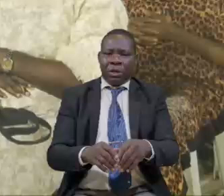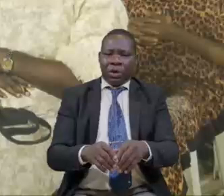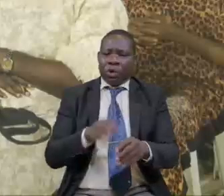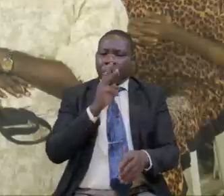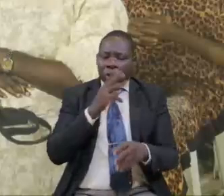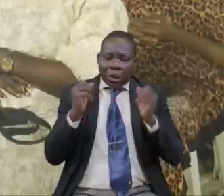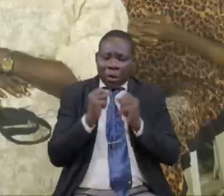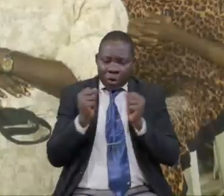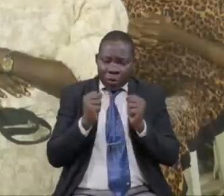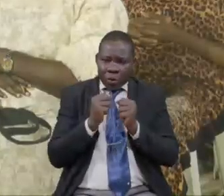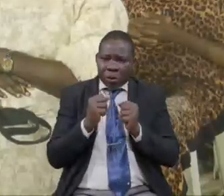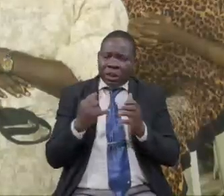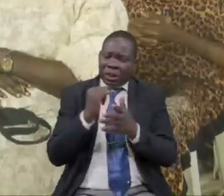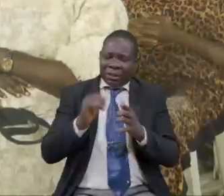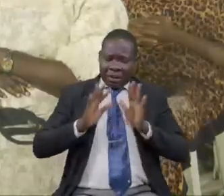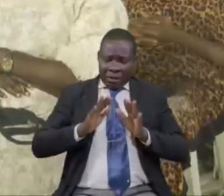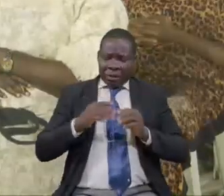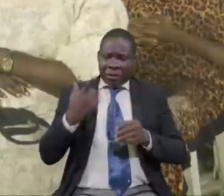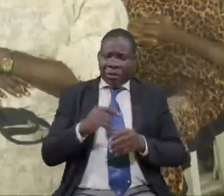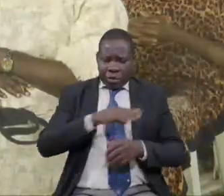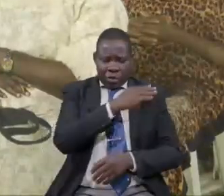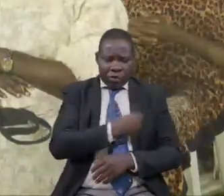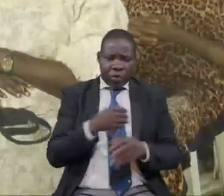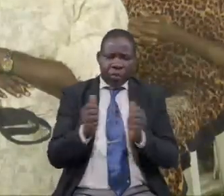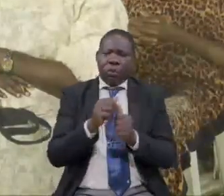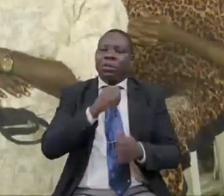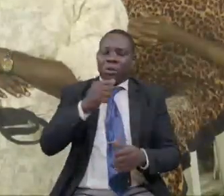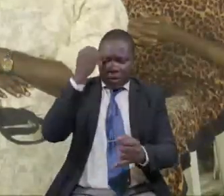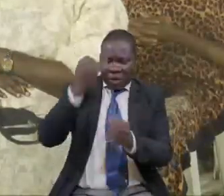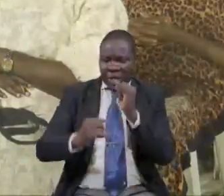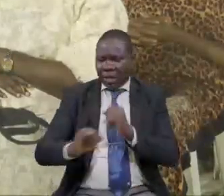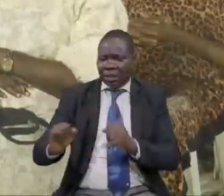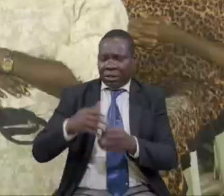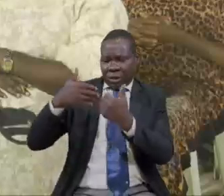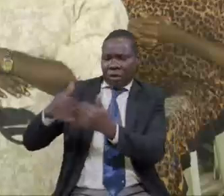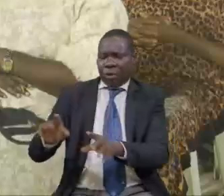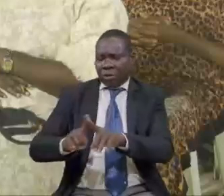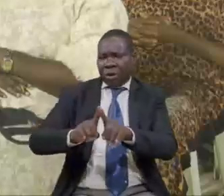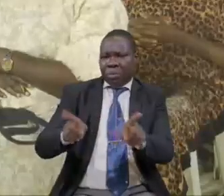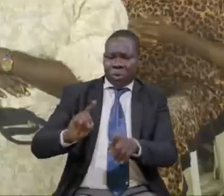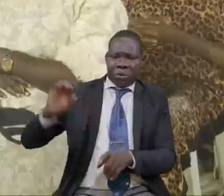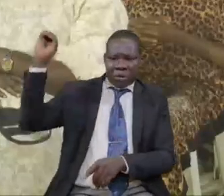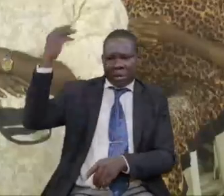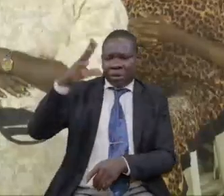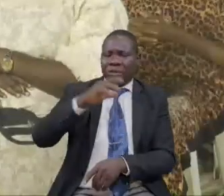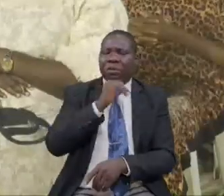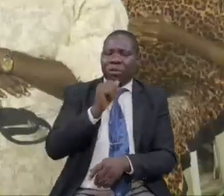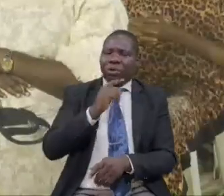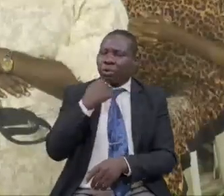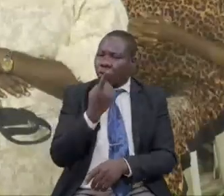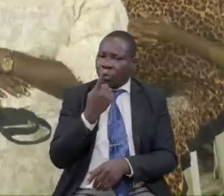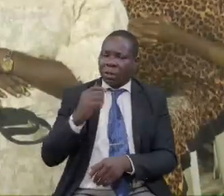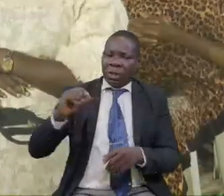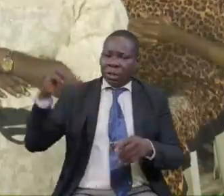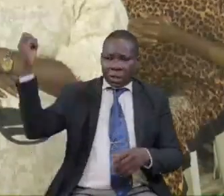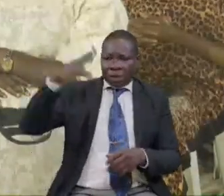the soul with a finite loss, but grace untold, grace so great. That is